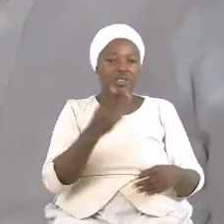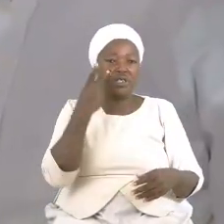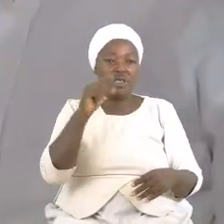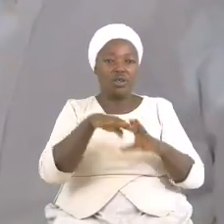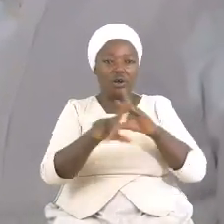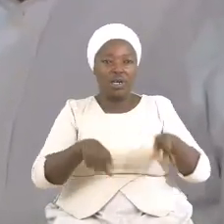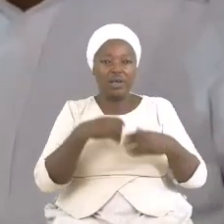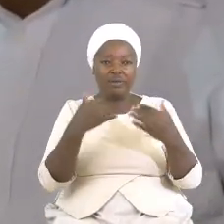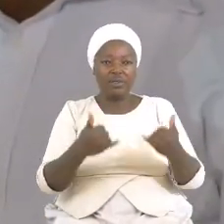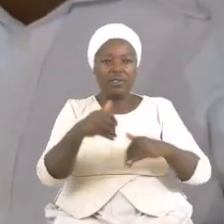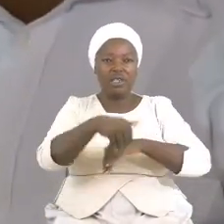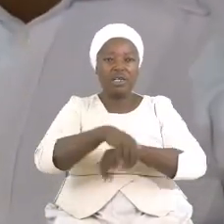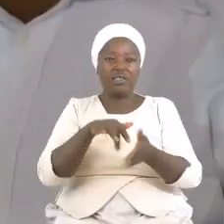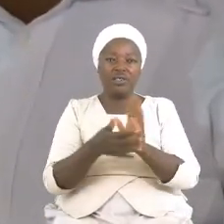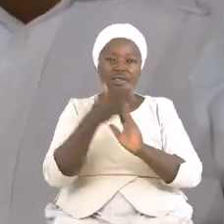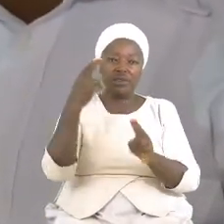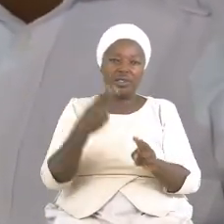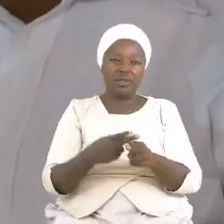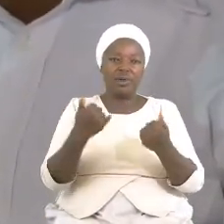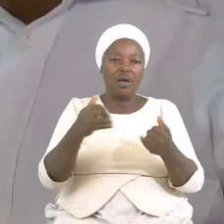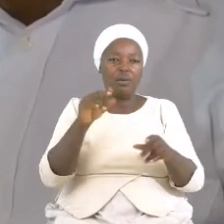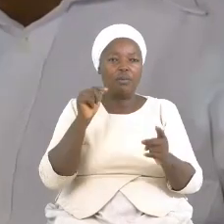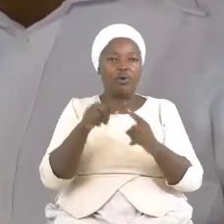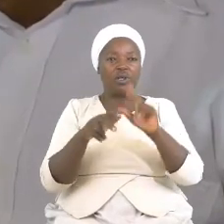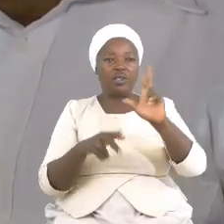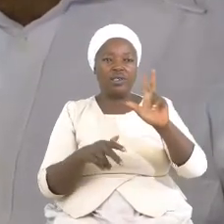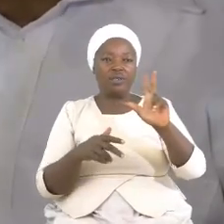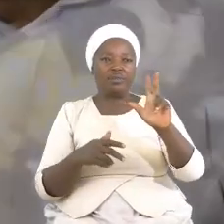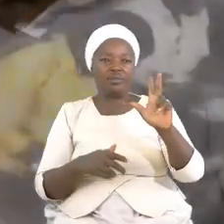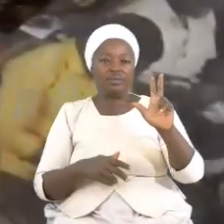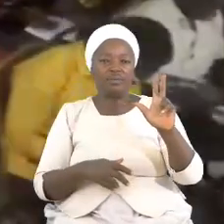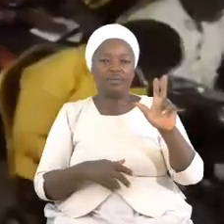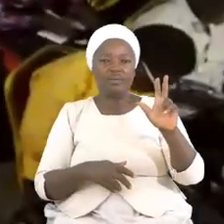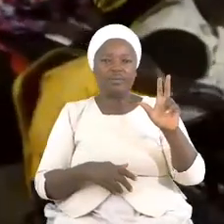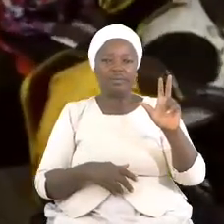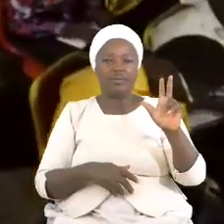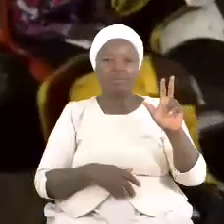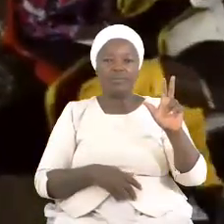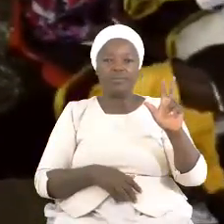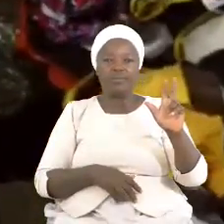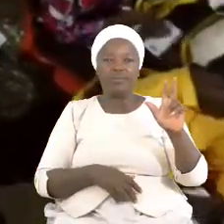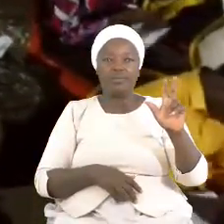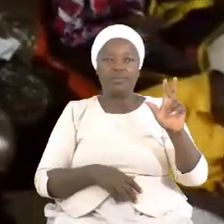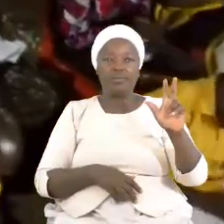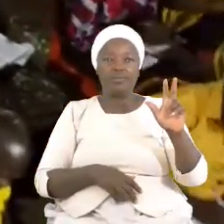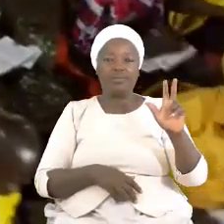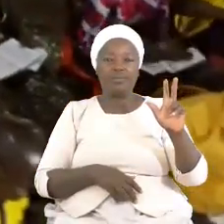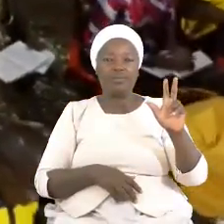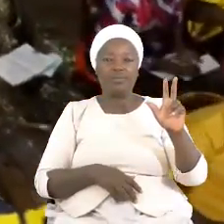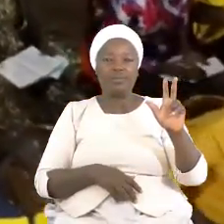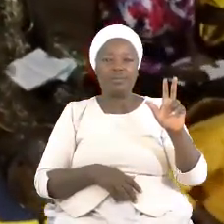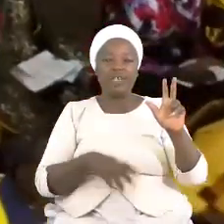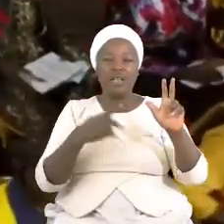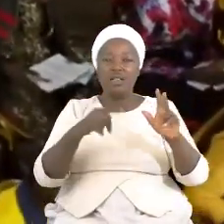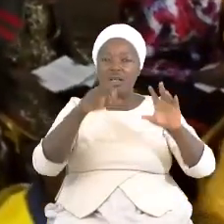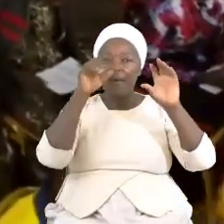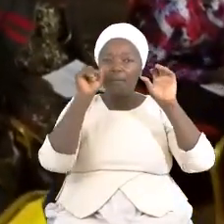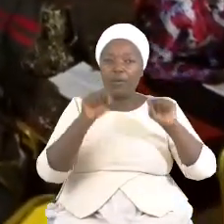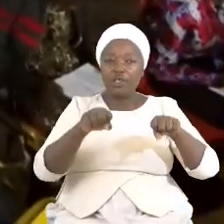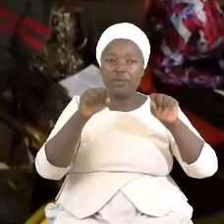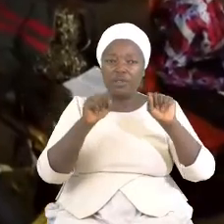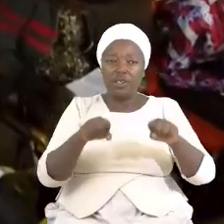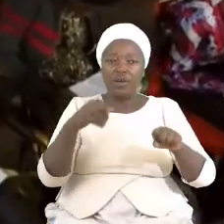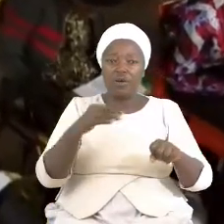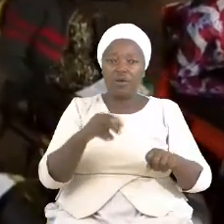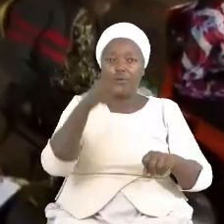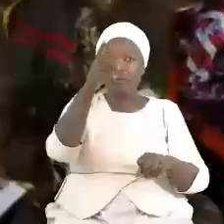Jesus' name. I'm coming to point number three now. Point number three, the possibilities of God